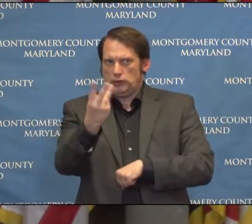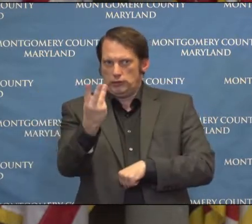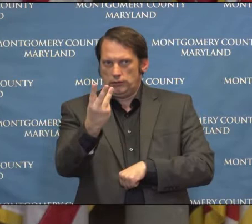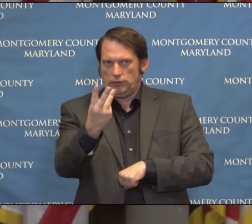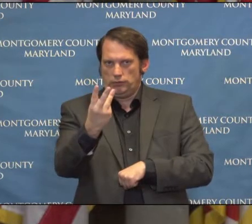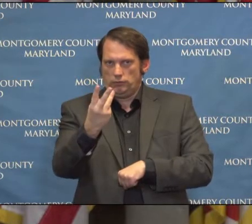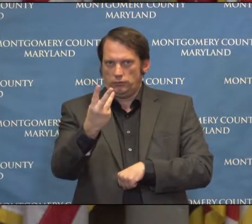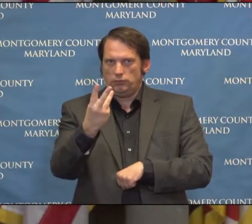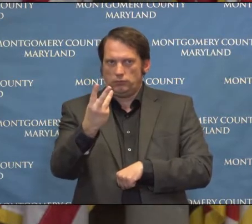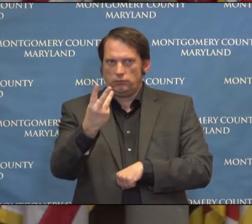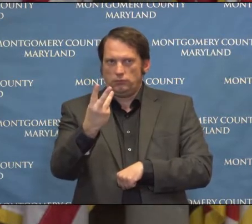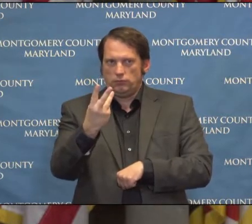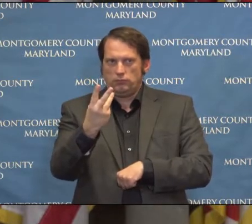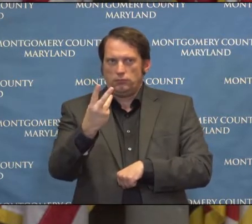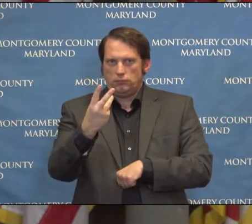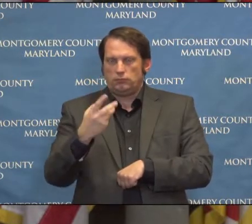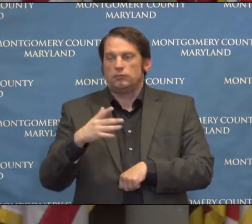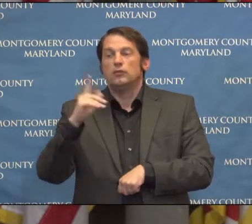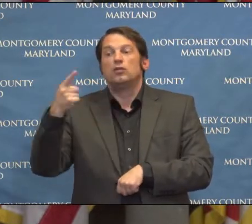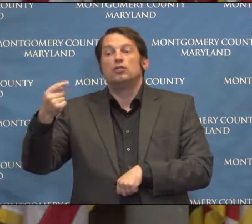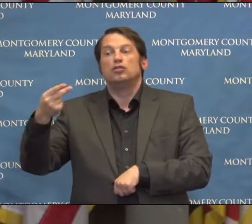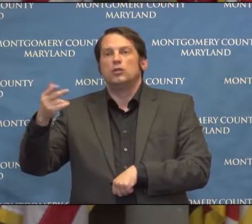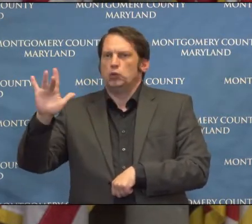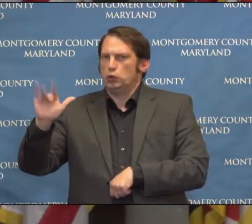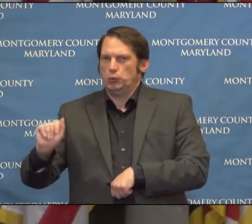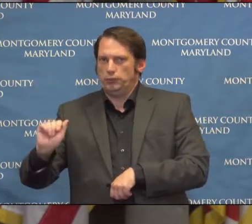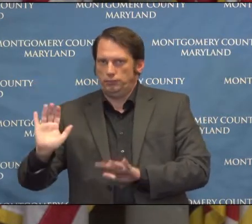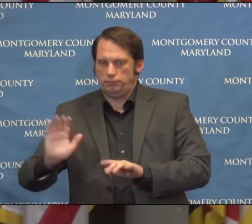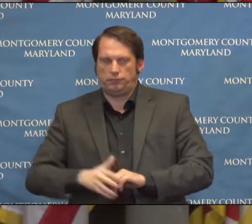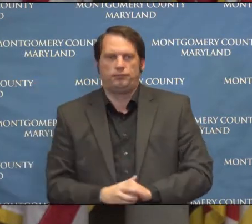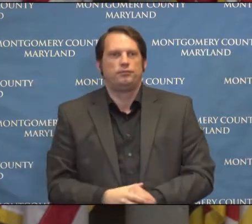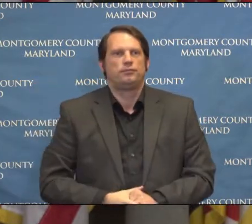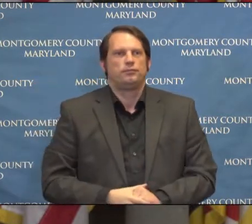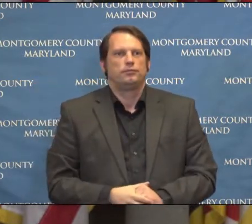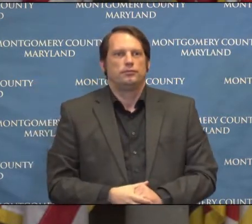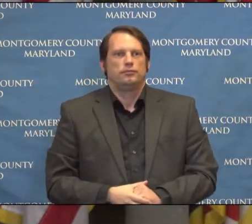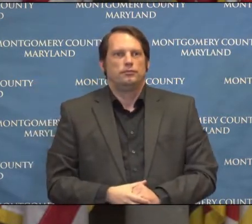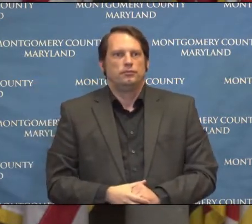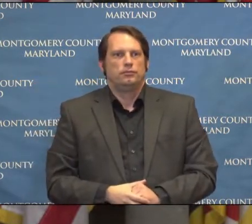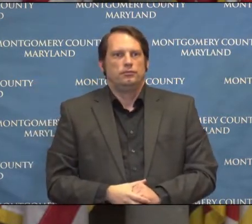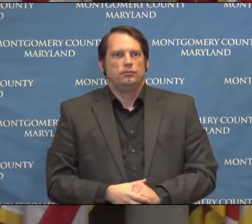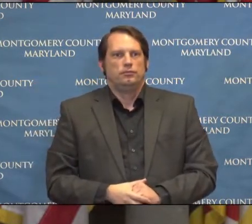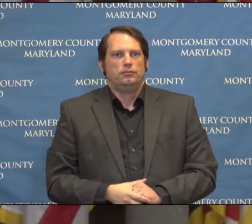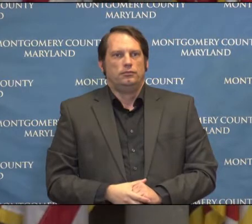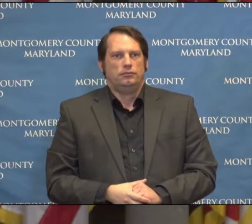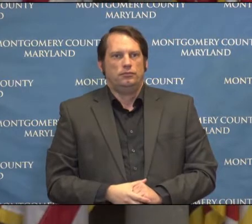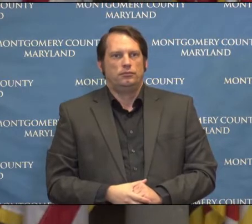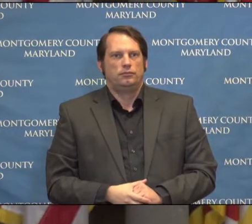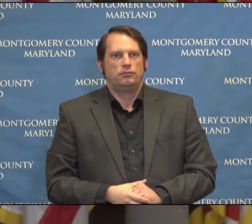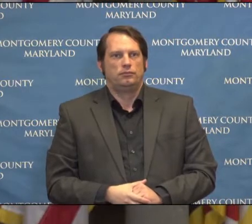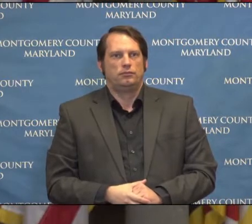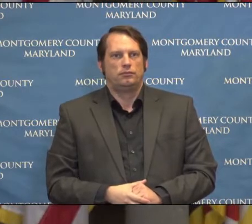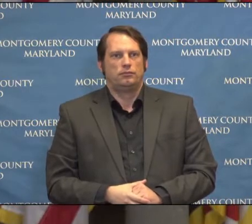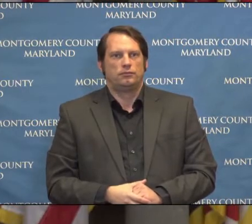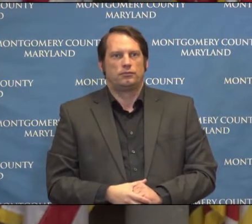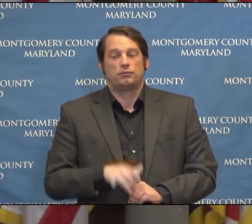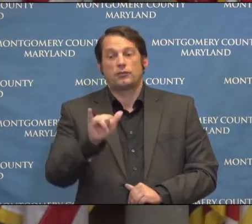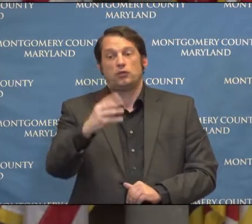Tuesday, Wednesday, Friday. And on your Wednesday visit, you'll get enough meals for 2 days each of those